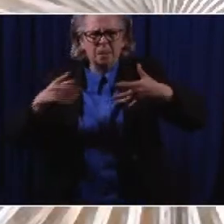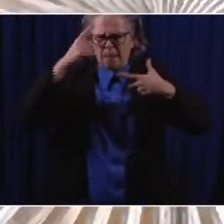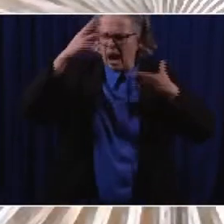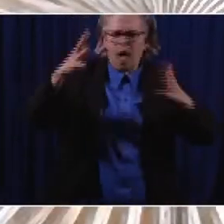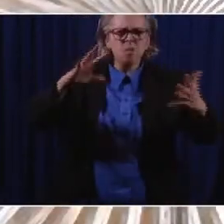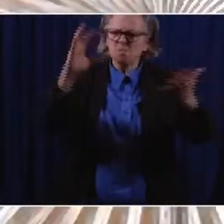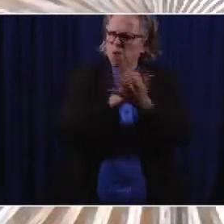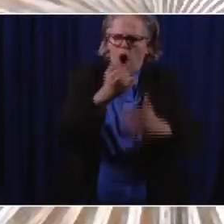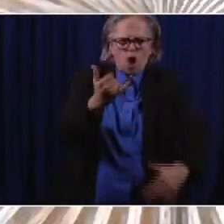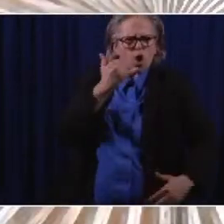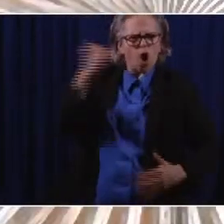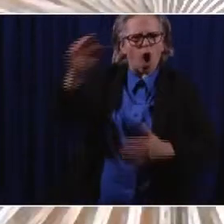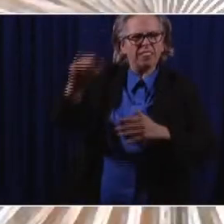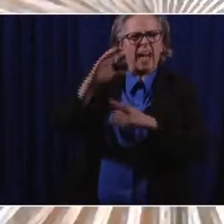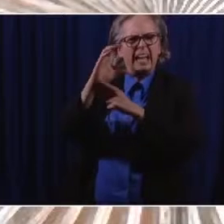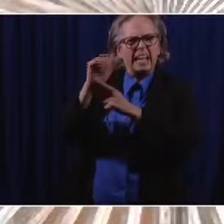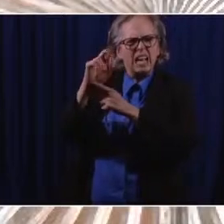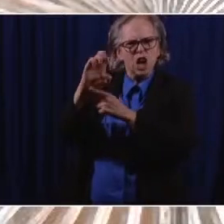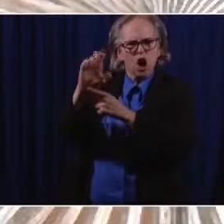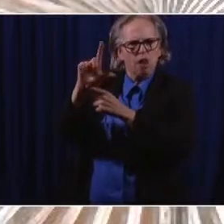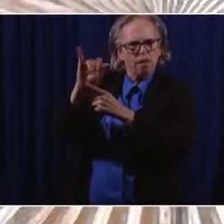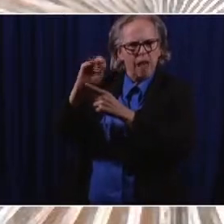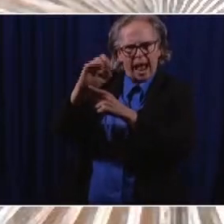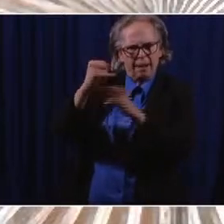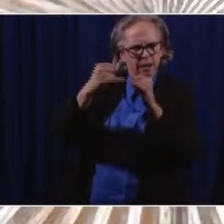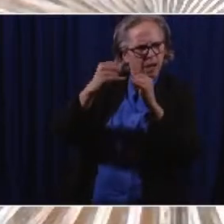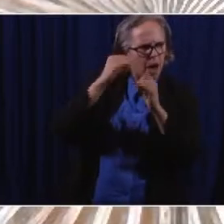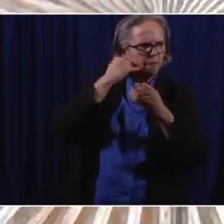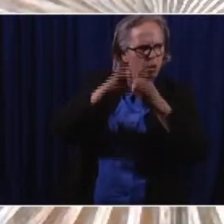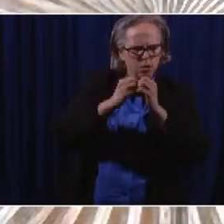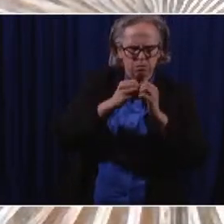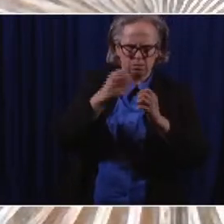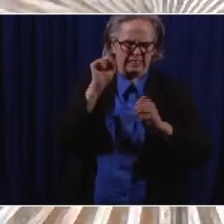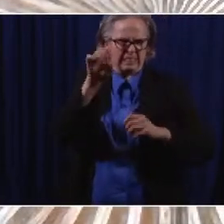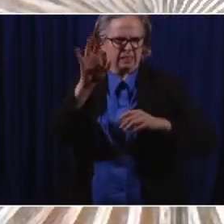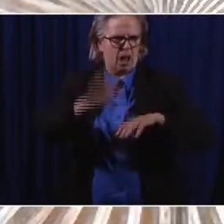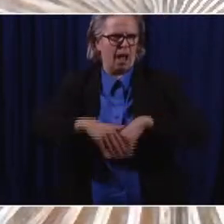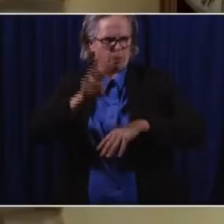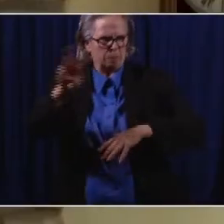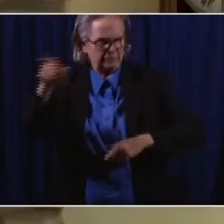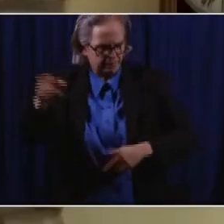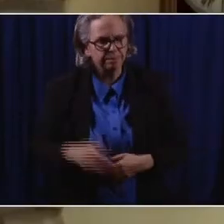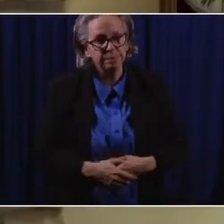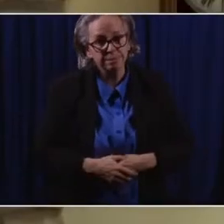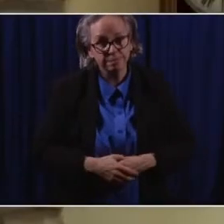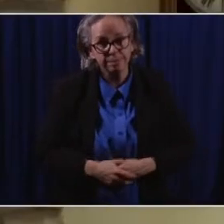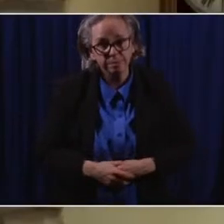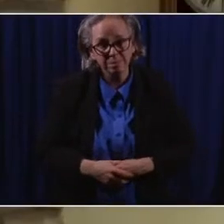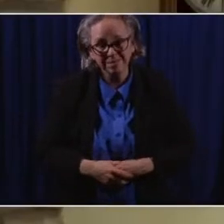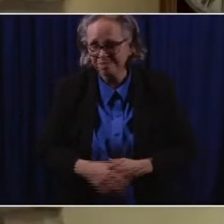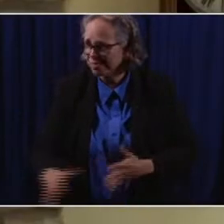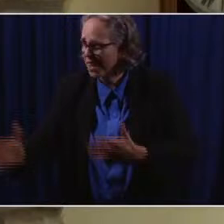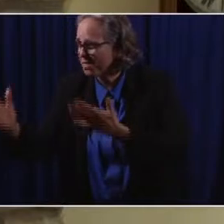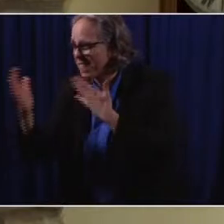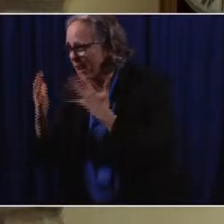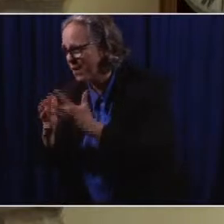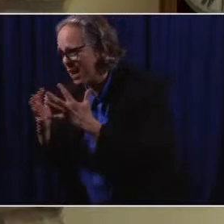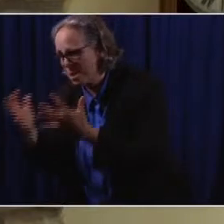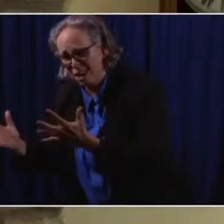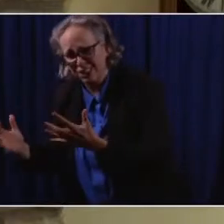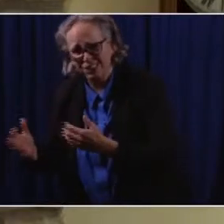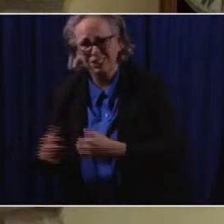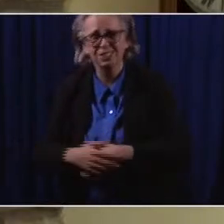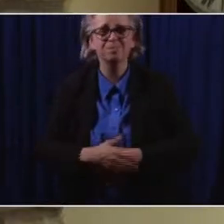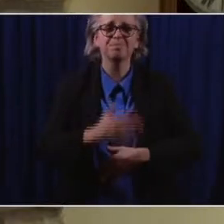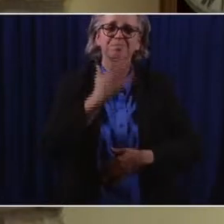there to talk to you and point you in the right direction. Director, thank you very much. Appreciate it. Thank you. For being on. As I